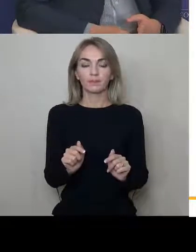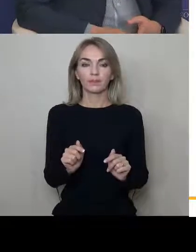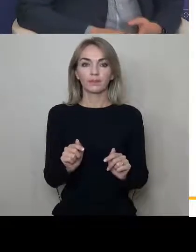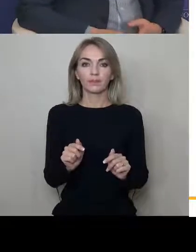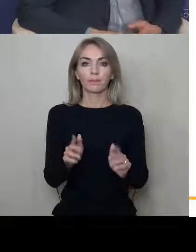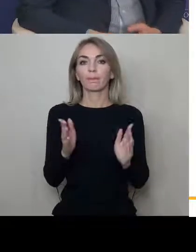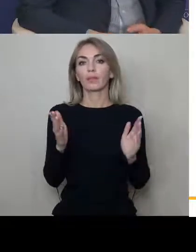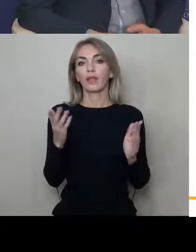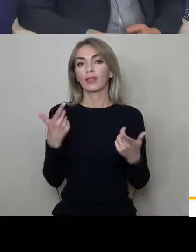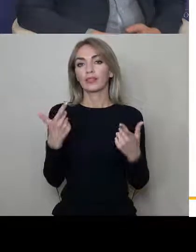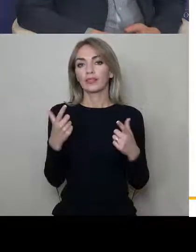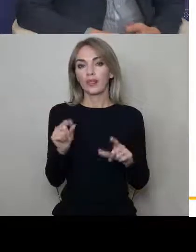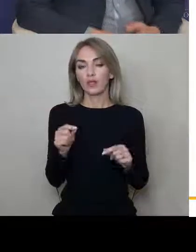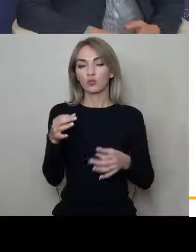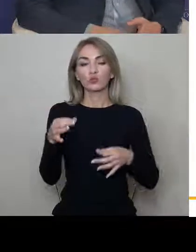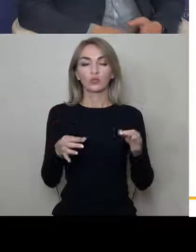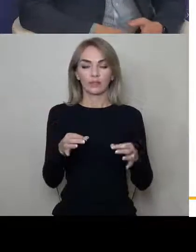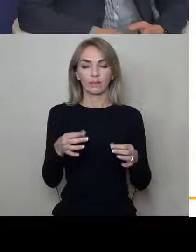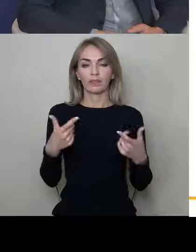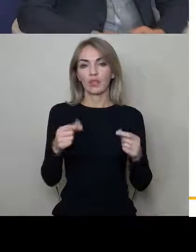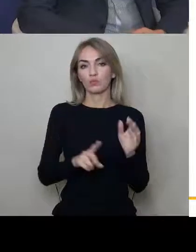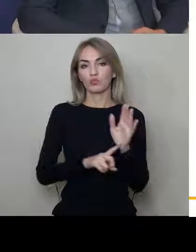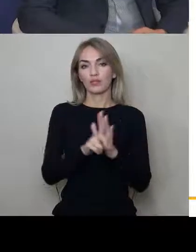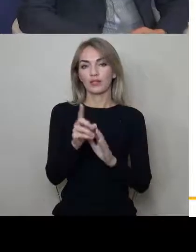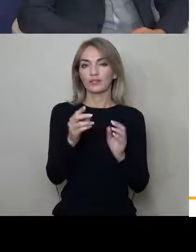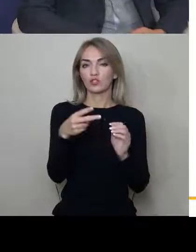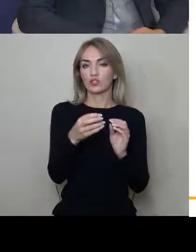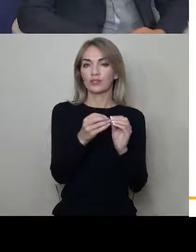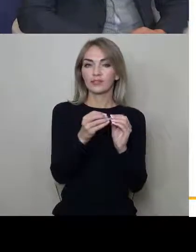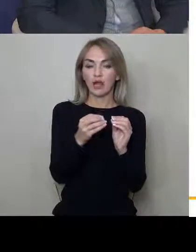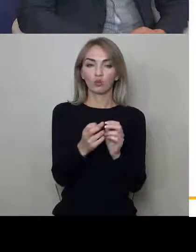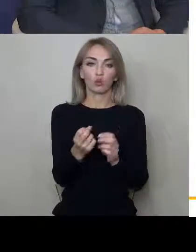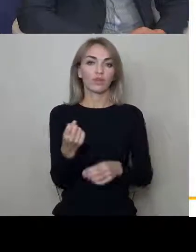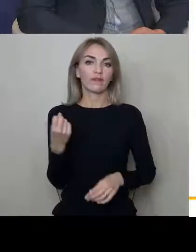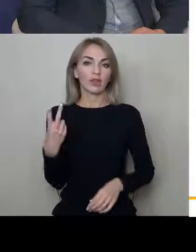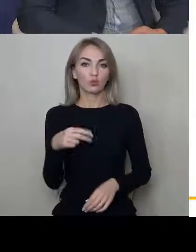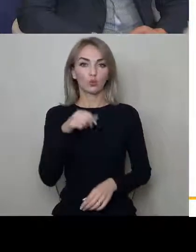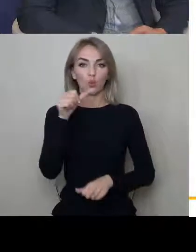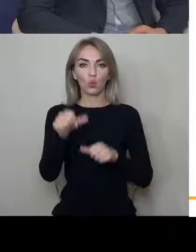courts. Starting 2010 or 2012,